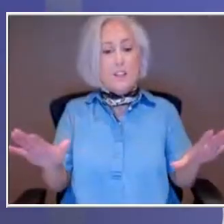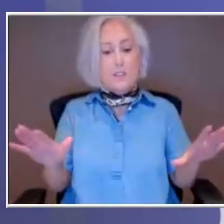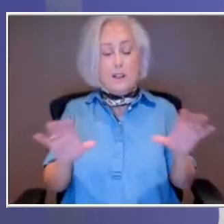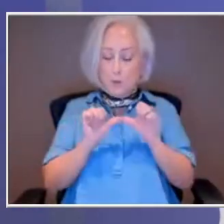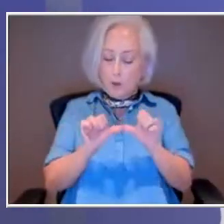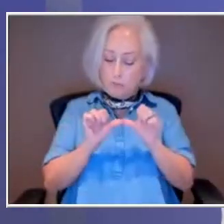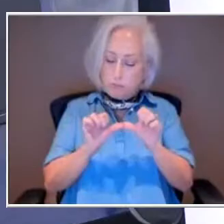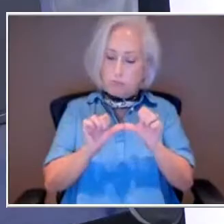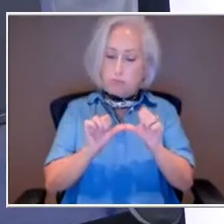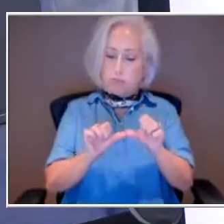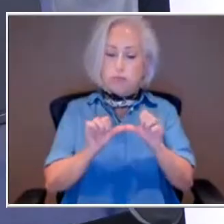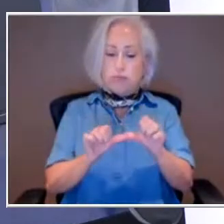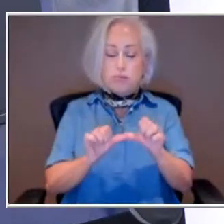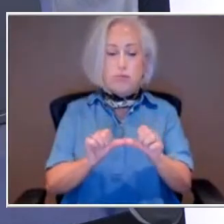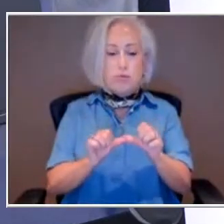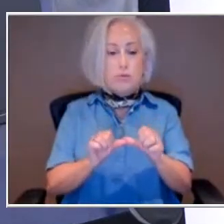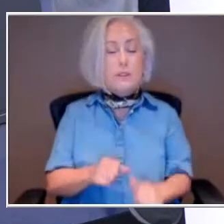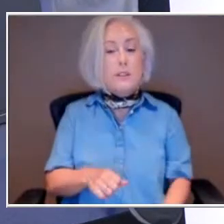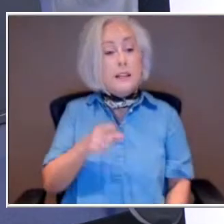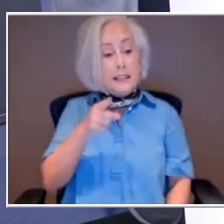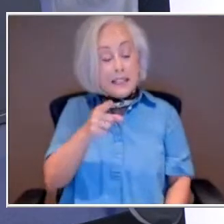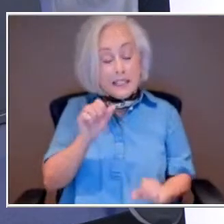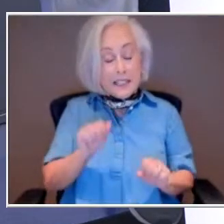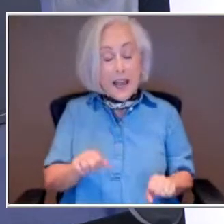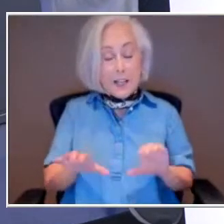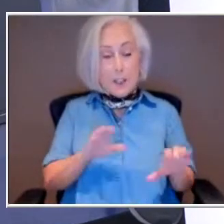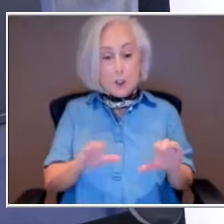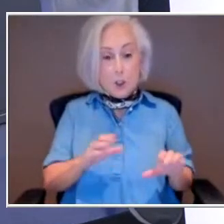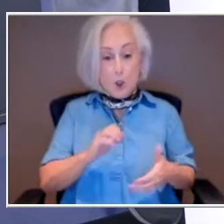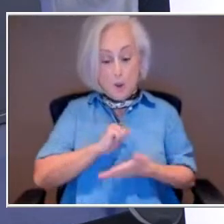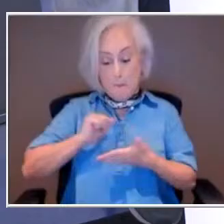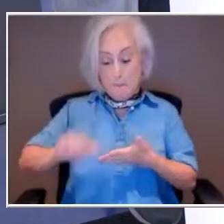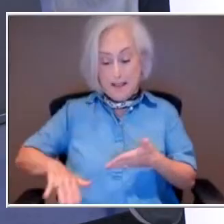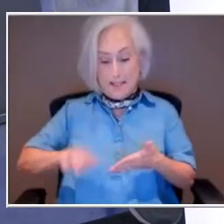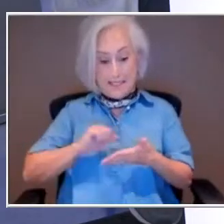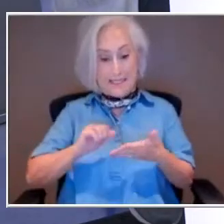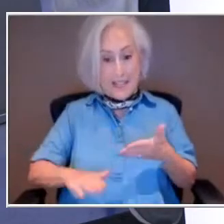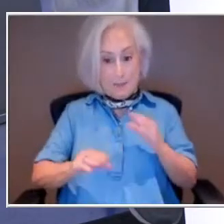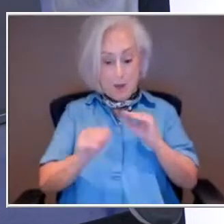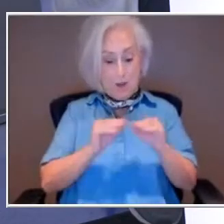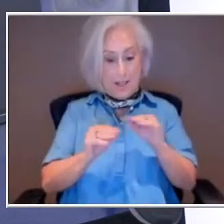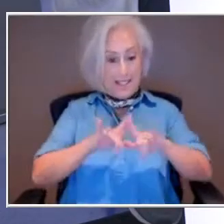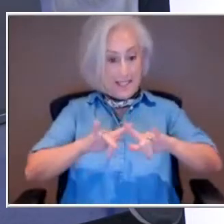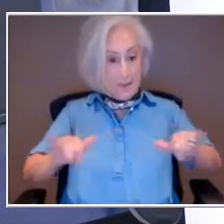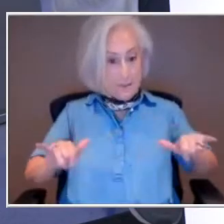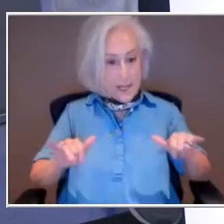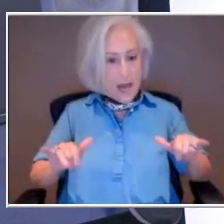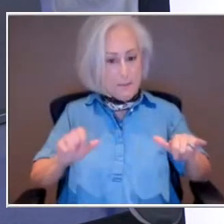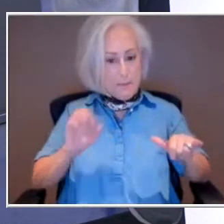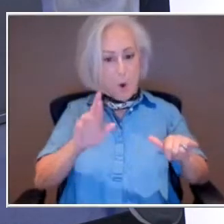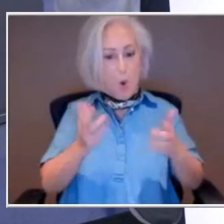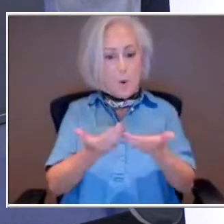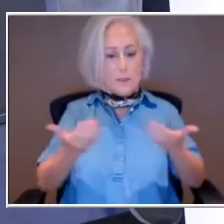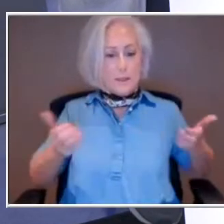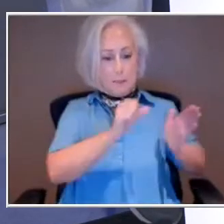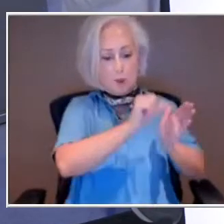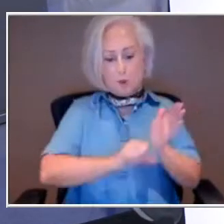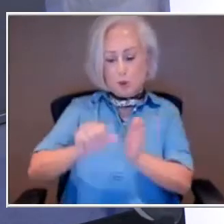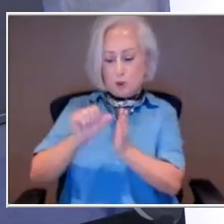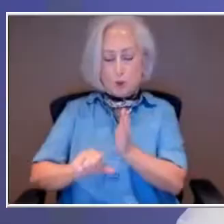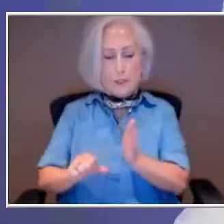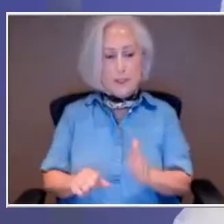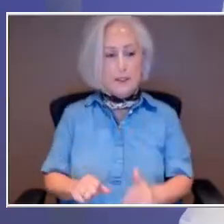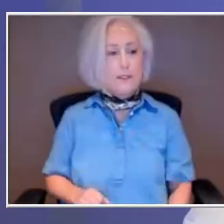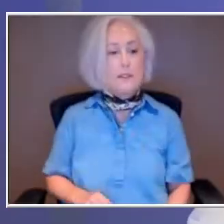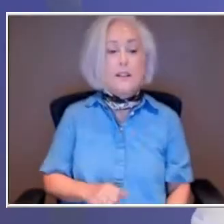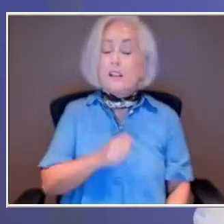you do reconstruction and mastectomy at the same time? I think that's what people often wonder. Are those two separate surgeries? They don't necessarily